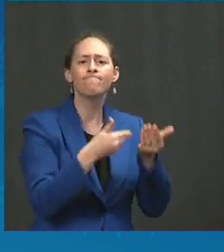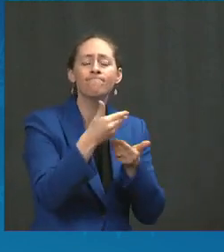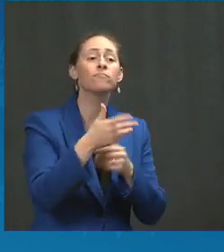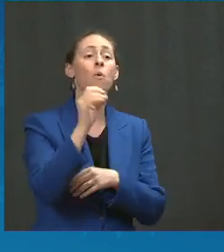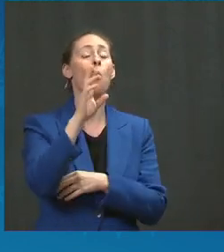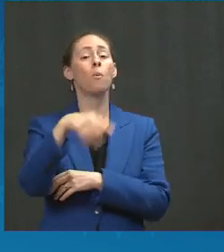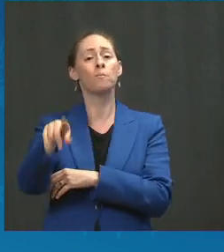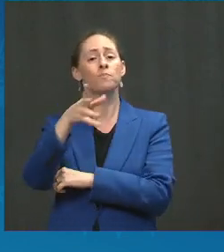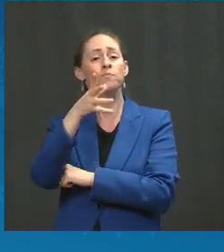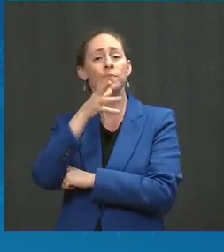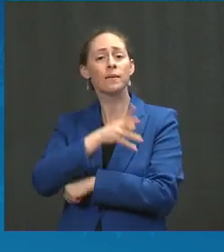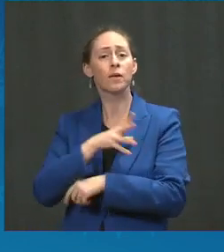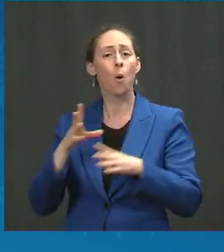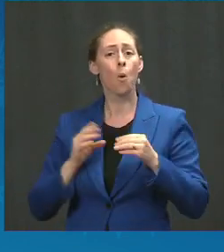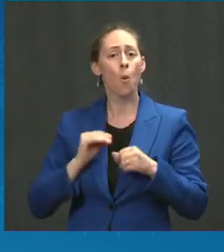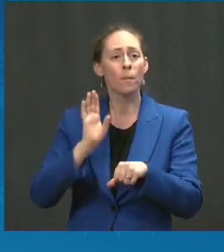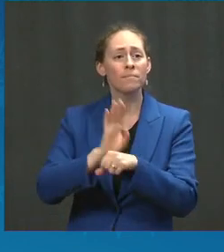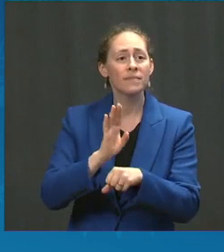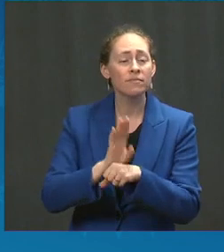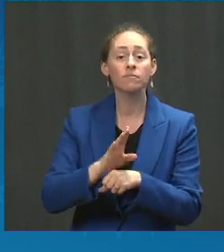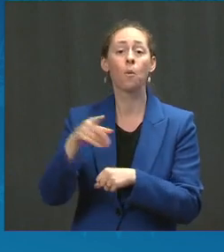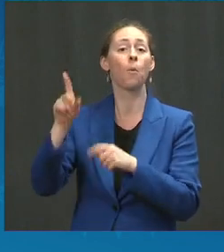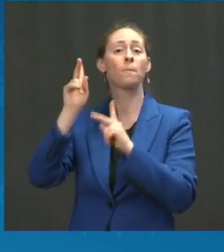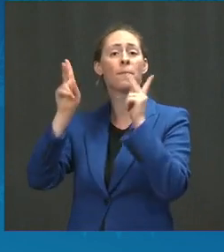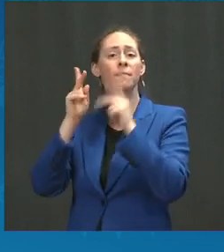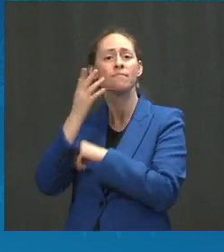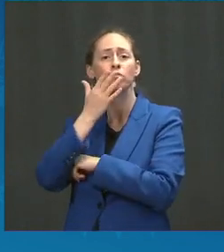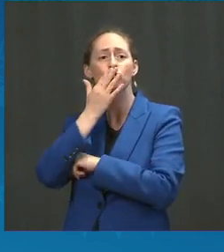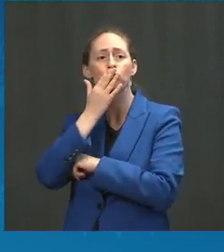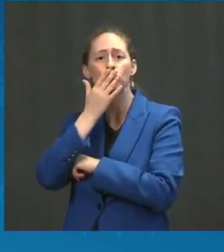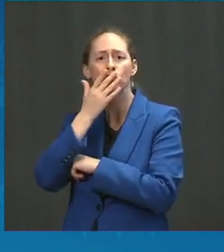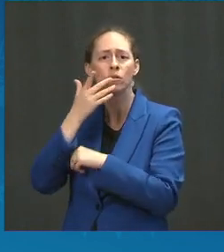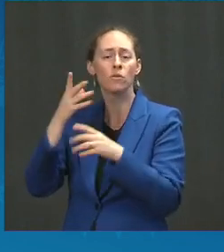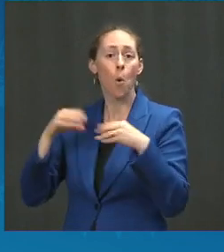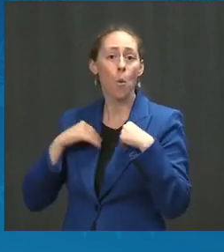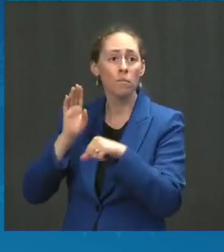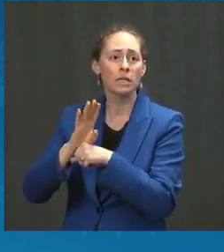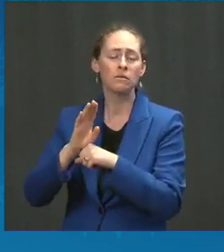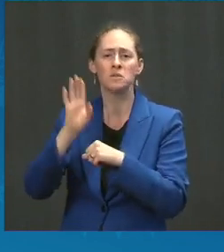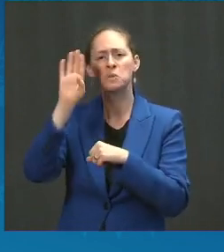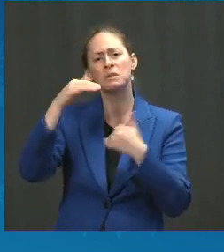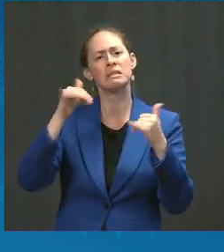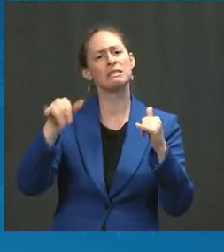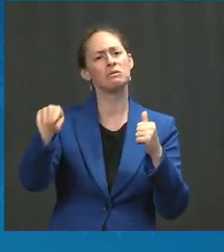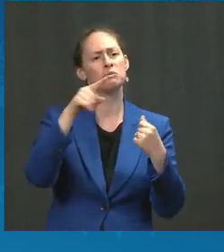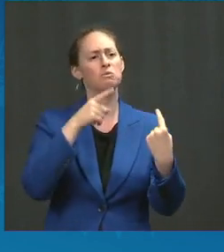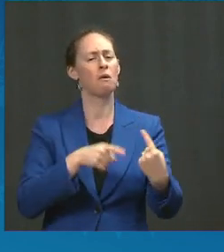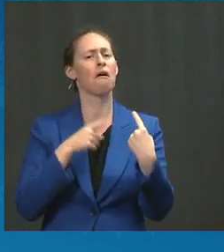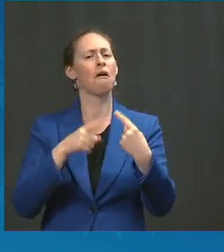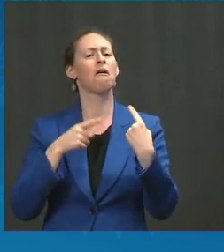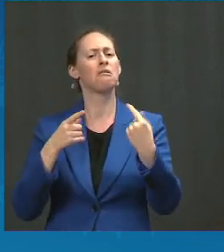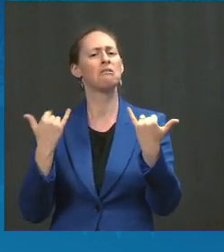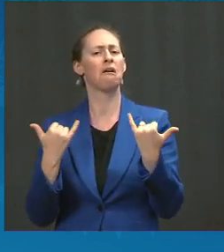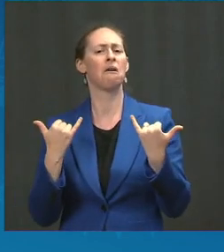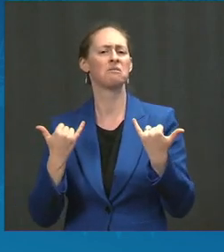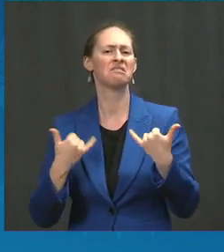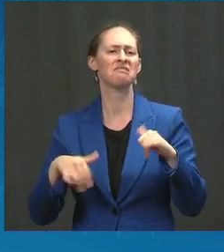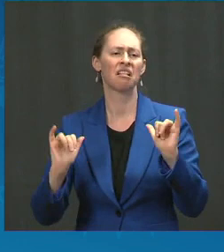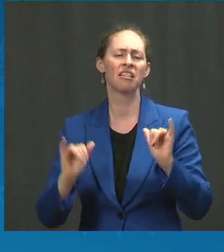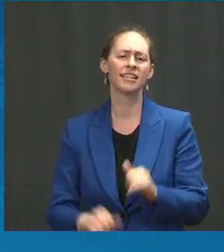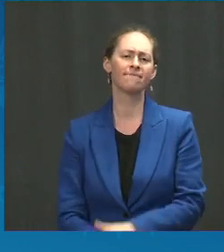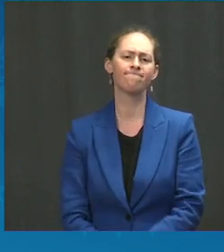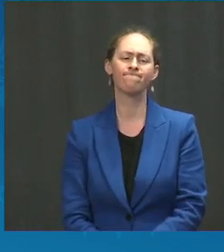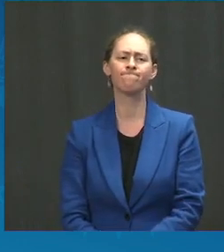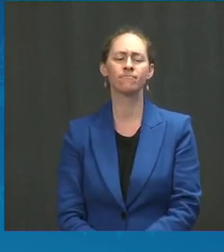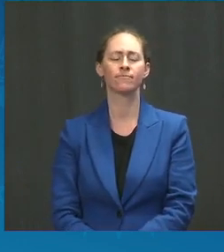historic inequities and persistent barriers, which kept them from accessing early rounds of relief and other vital resources. That's